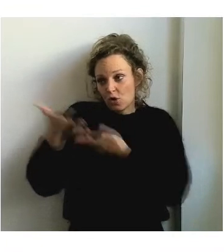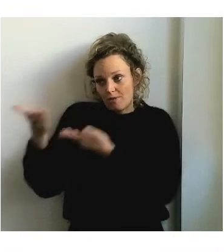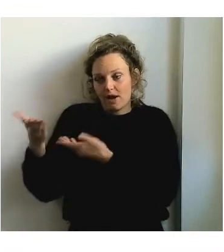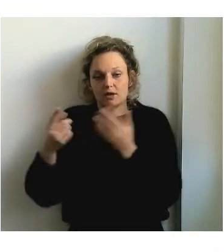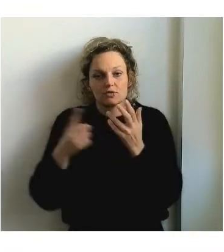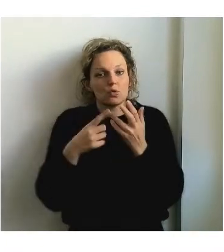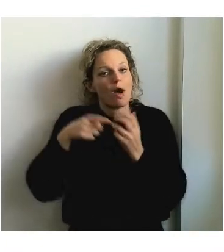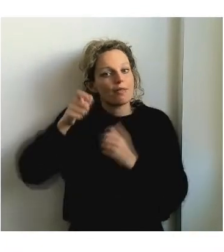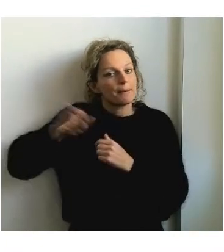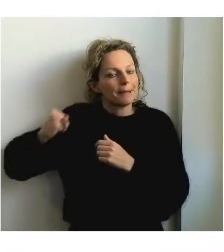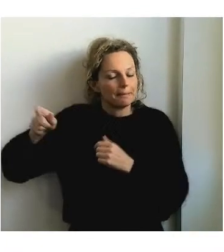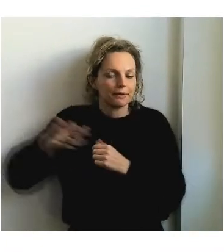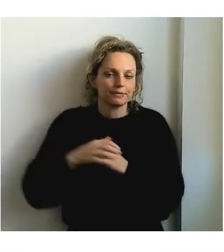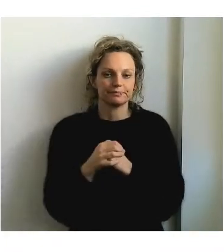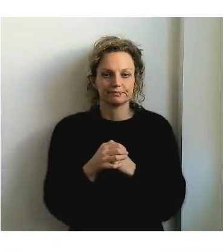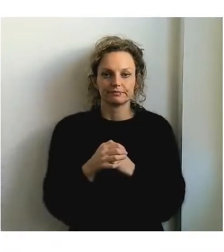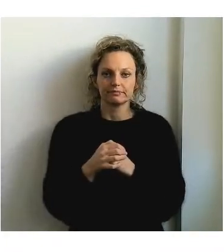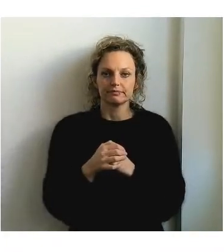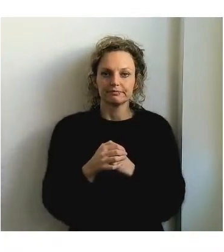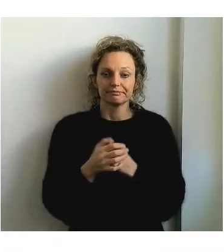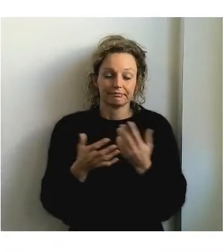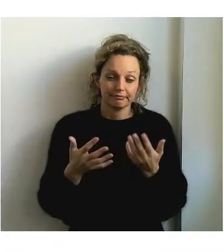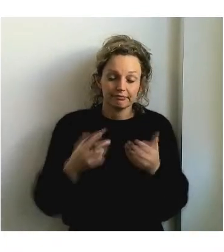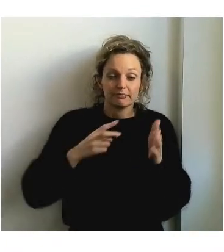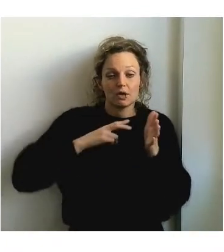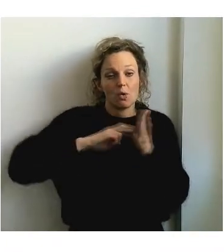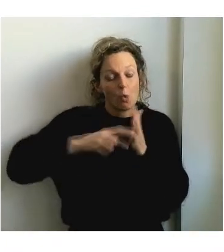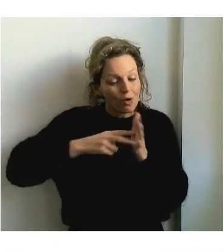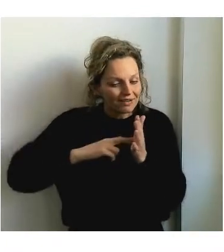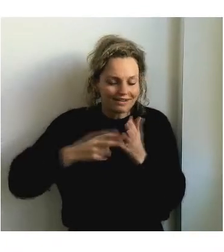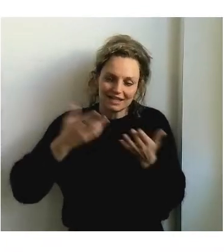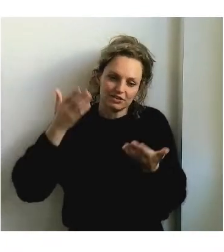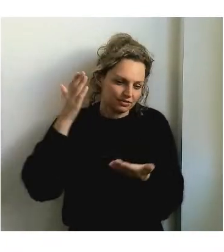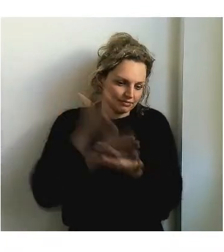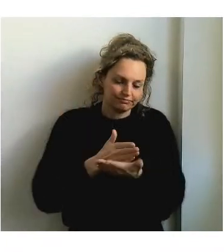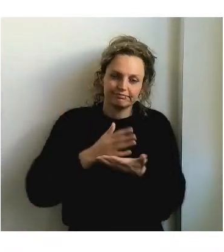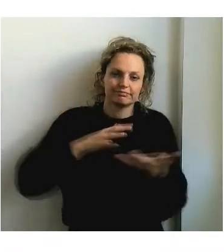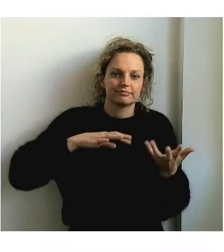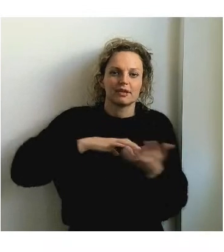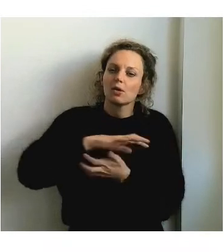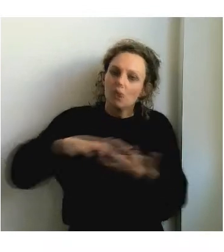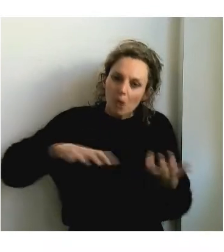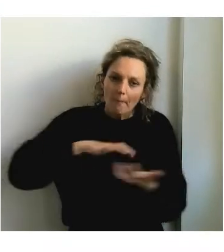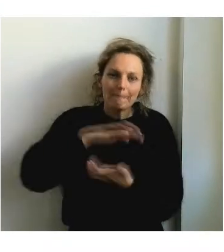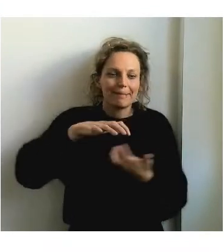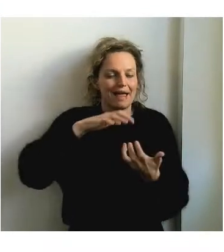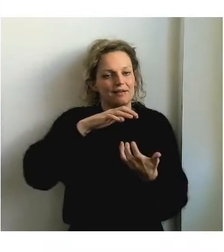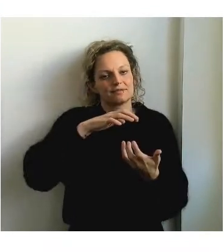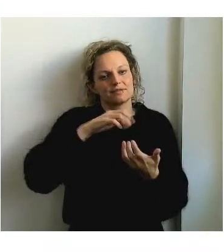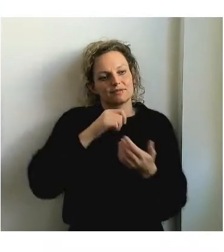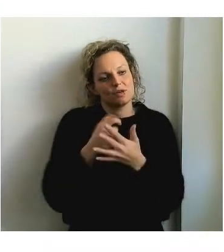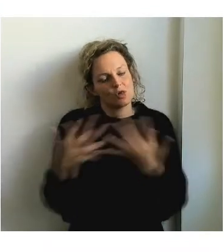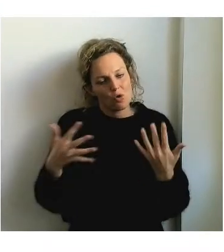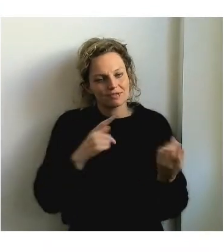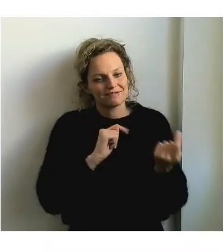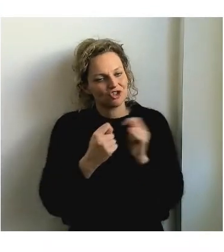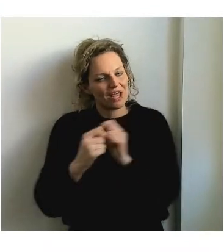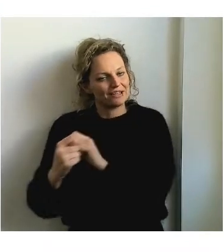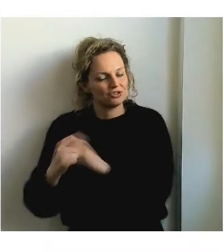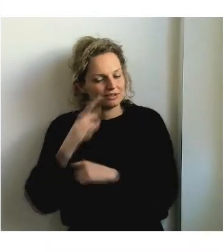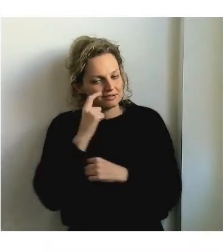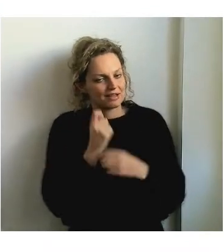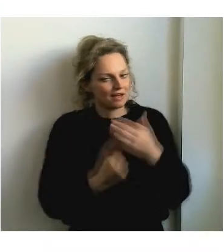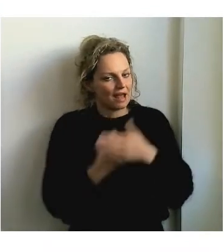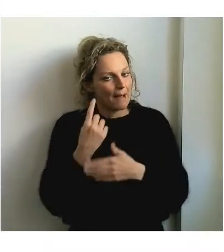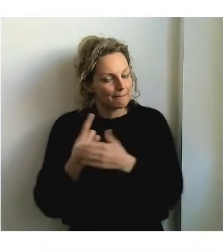and organisations are complex beasts, the people coming and going in roles, all sorts of changes can happen. And so what